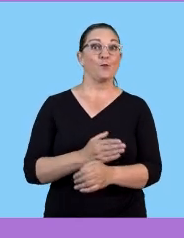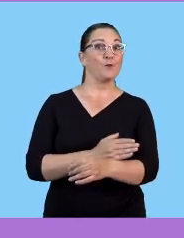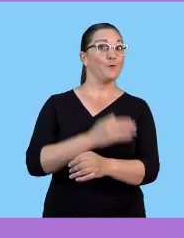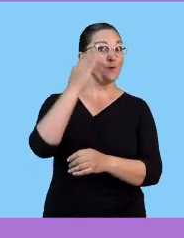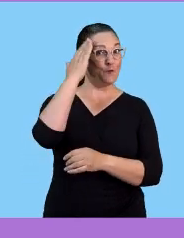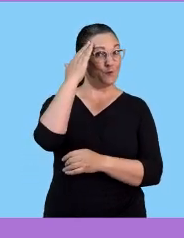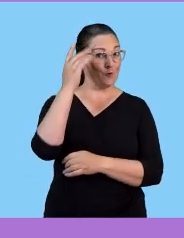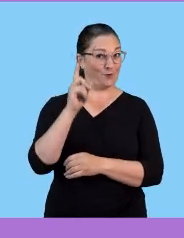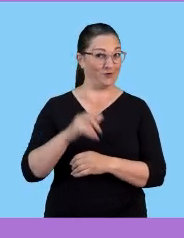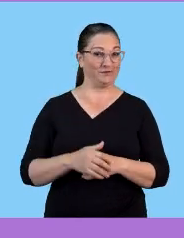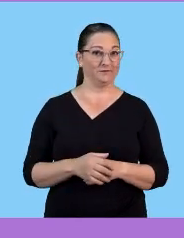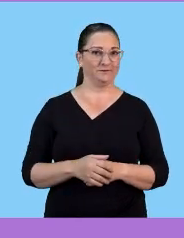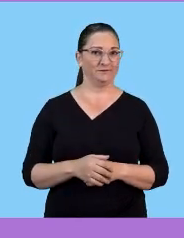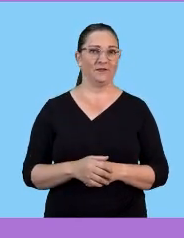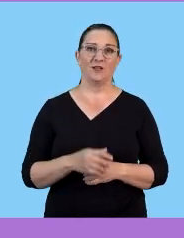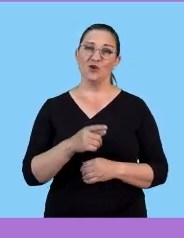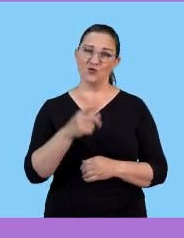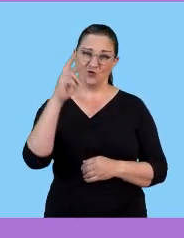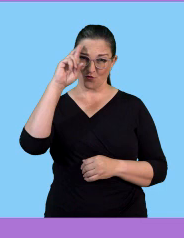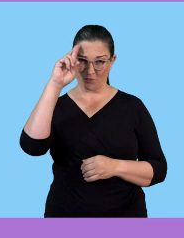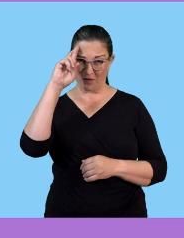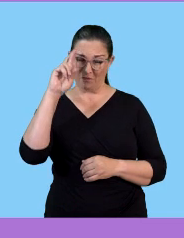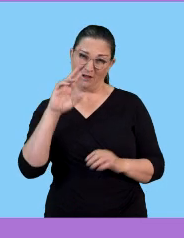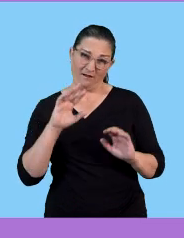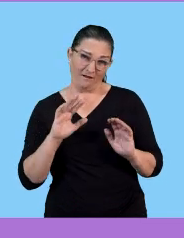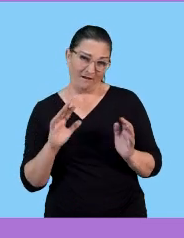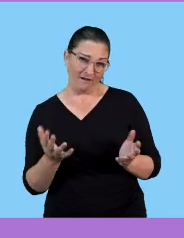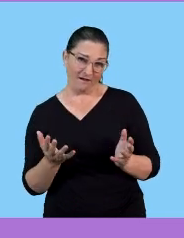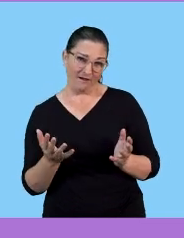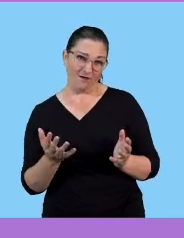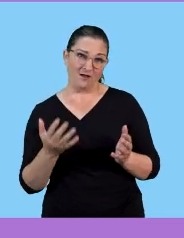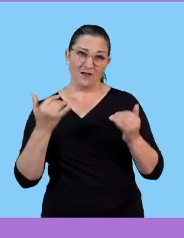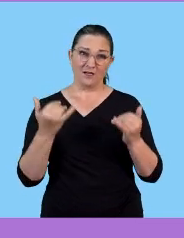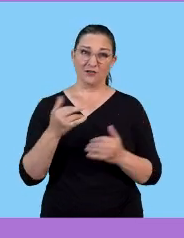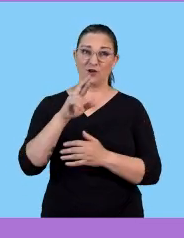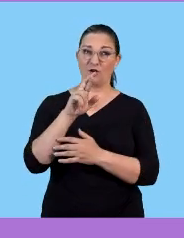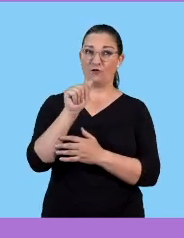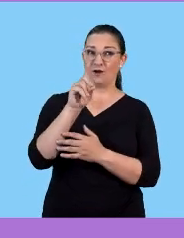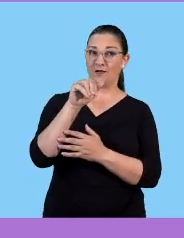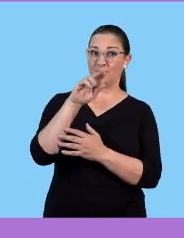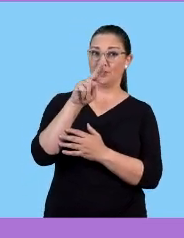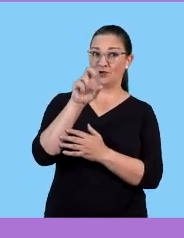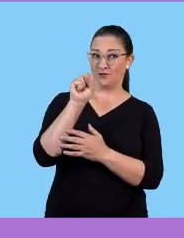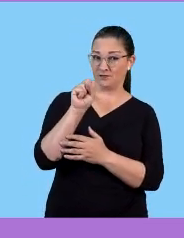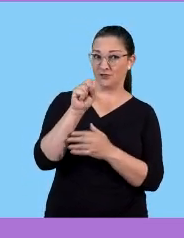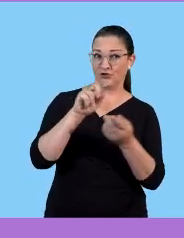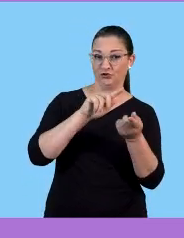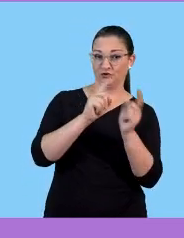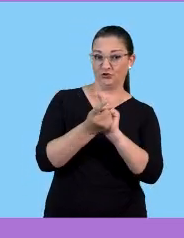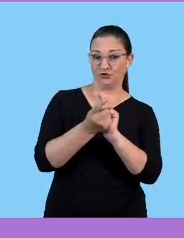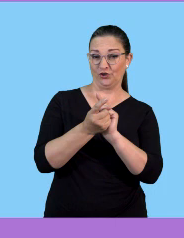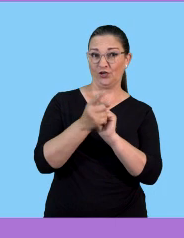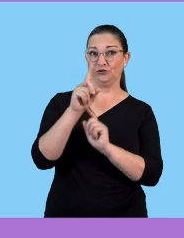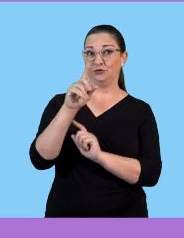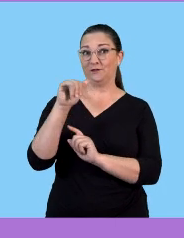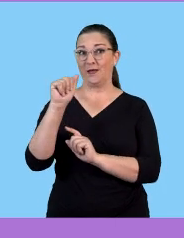pre-knowledge. Before we begin, do you remember how to convert radius to diameter? Yes.